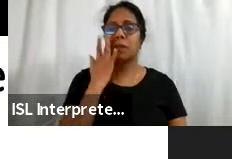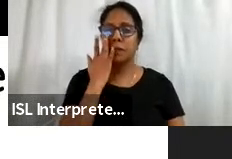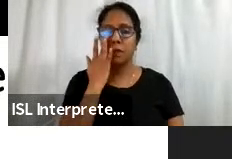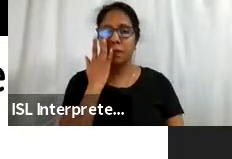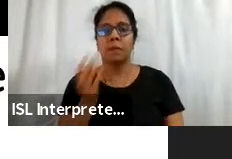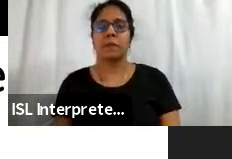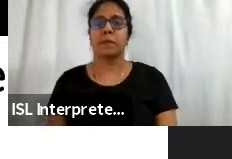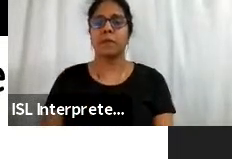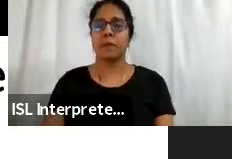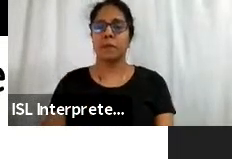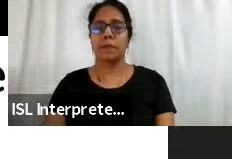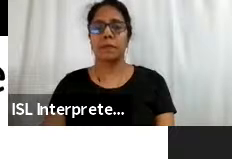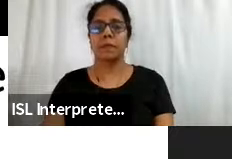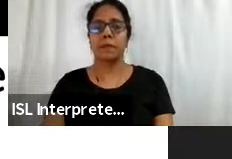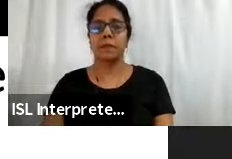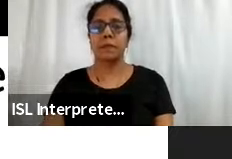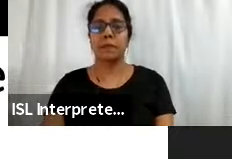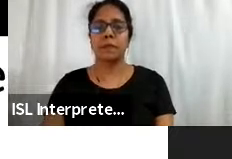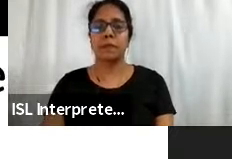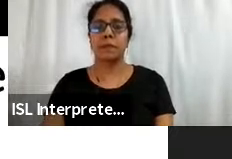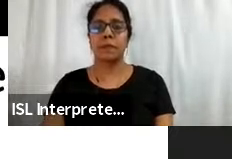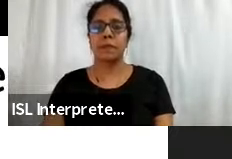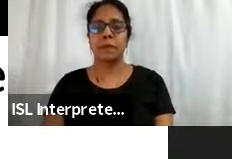Let's go ahead.